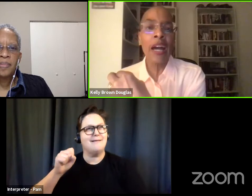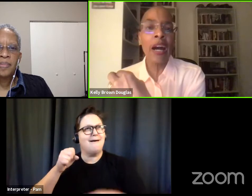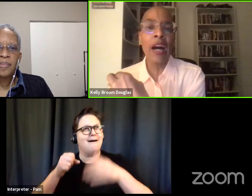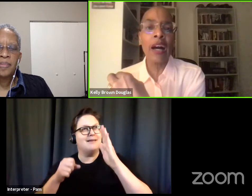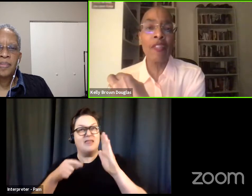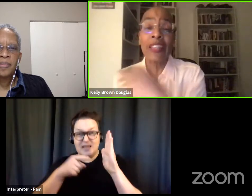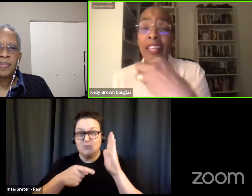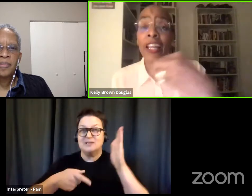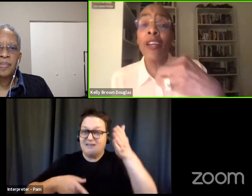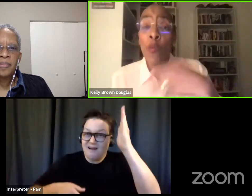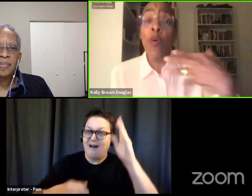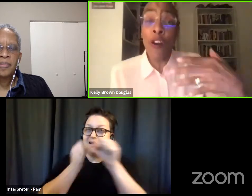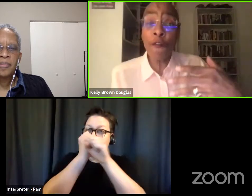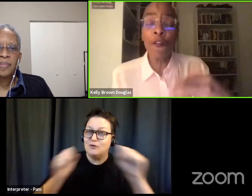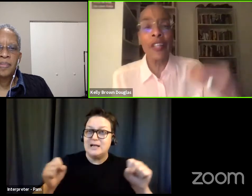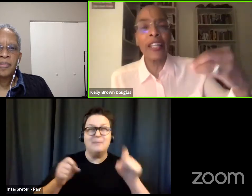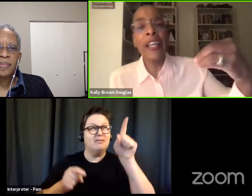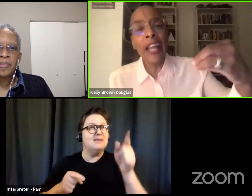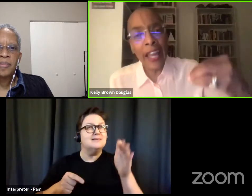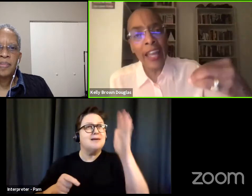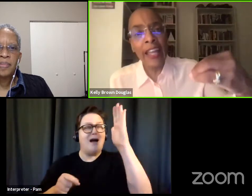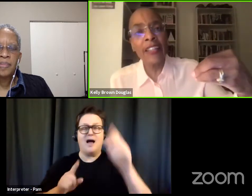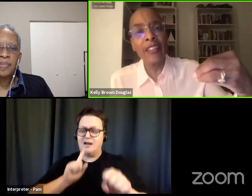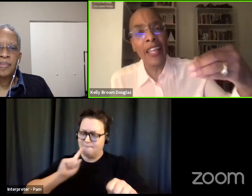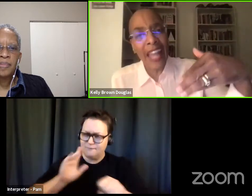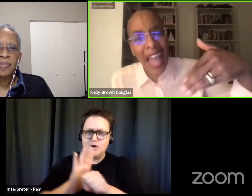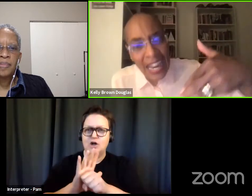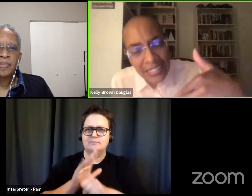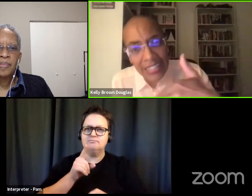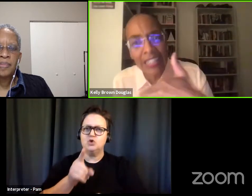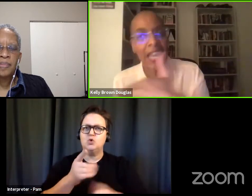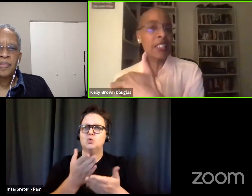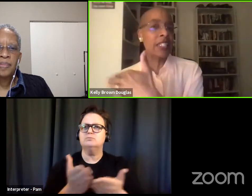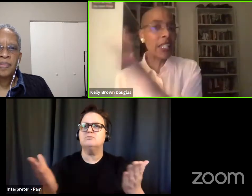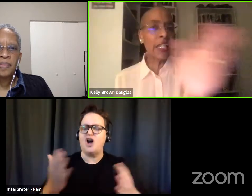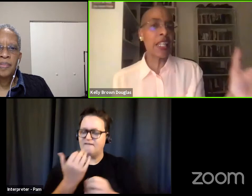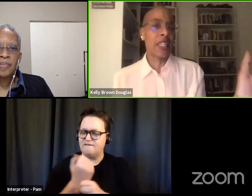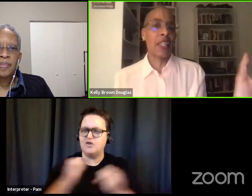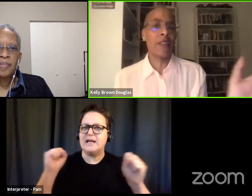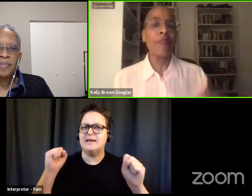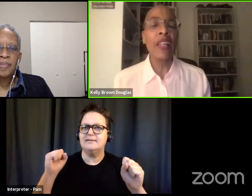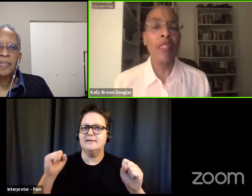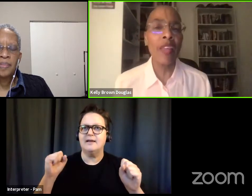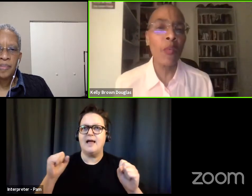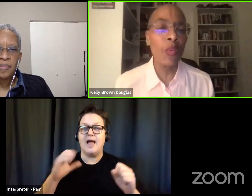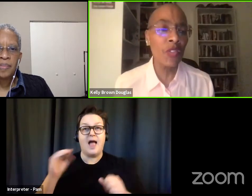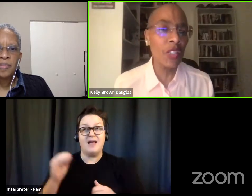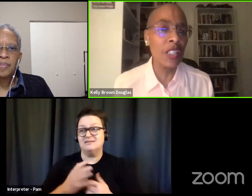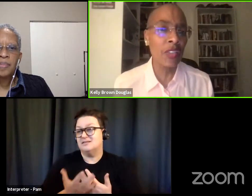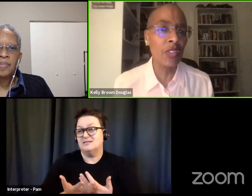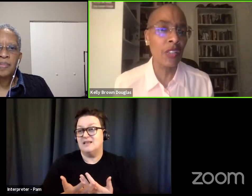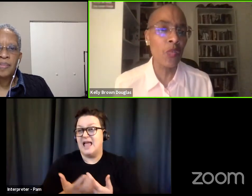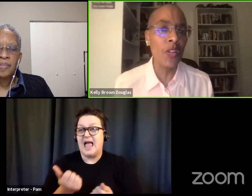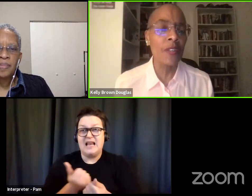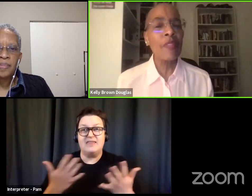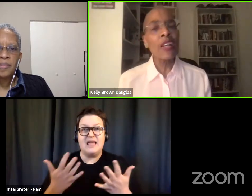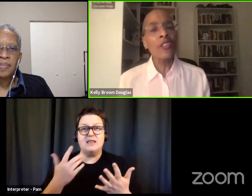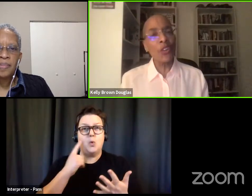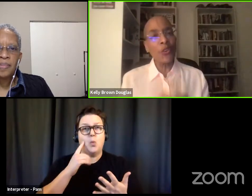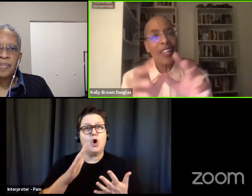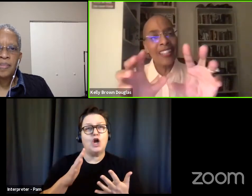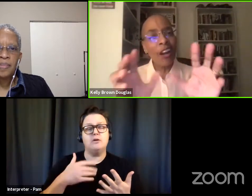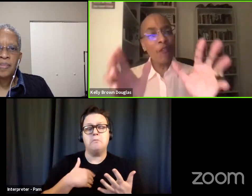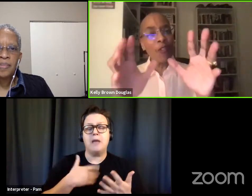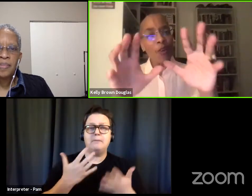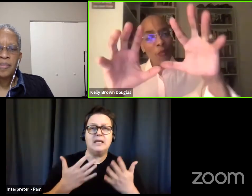affirmed that they were free and that acted against anything that would suggest that they weren't.